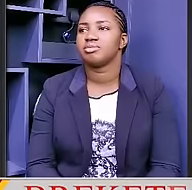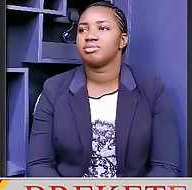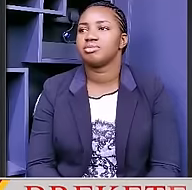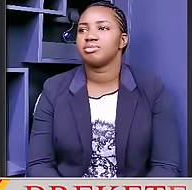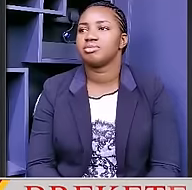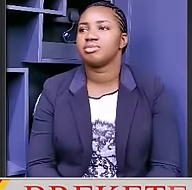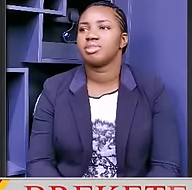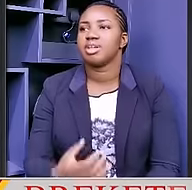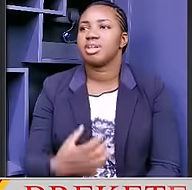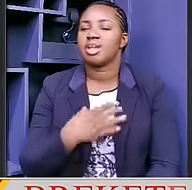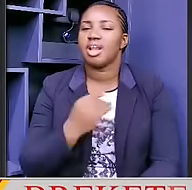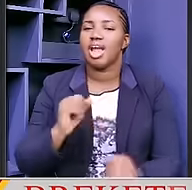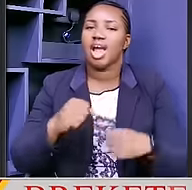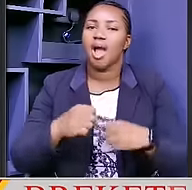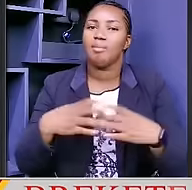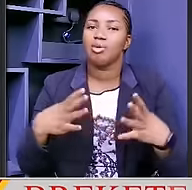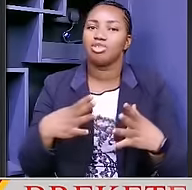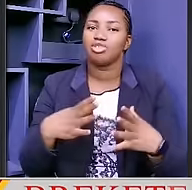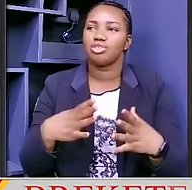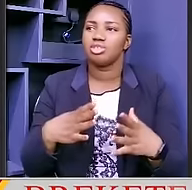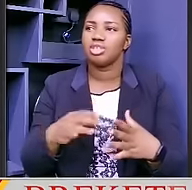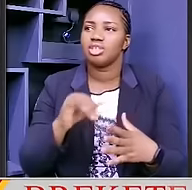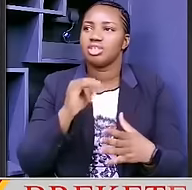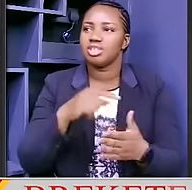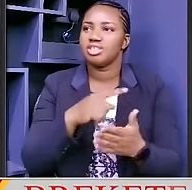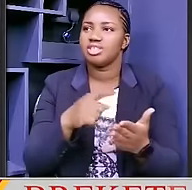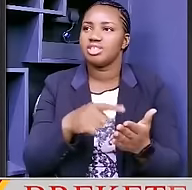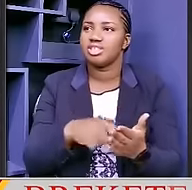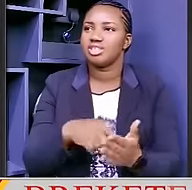Like, how much did they sell this one?